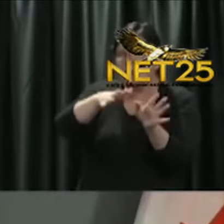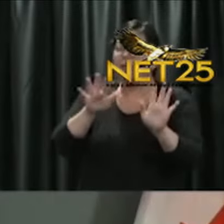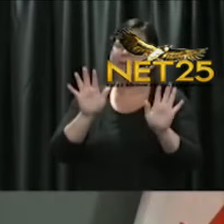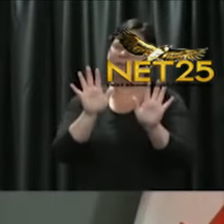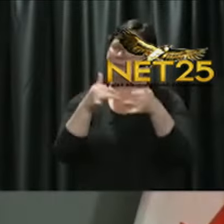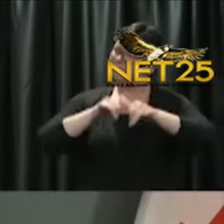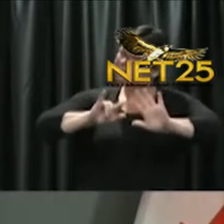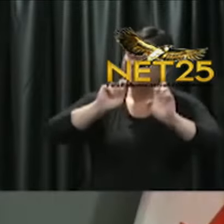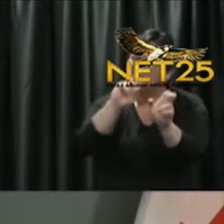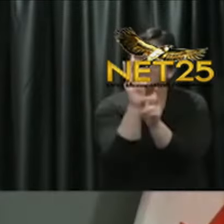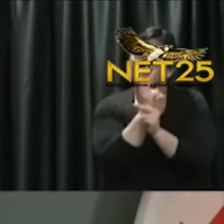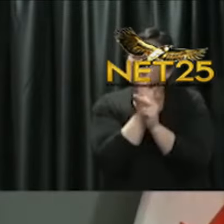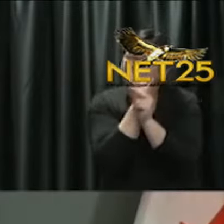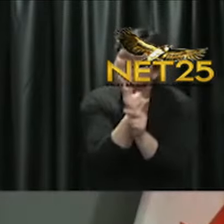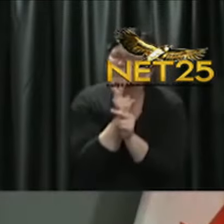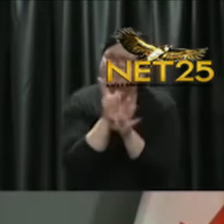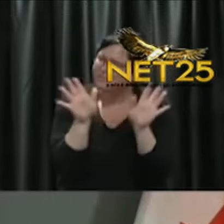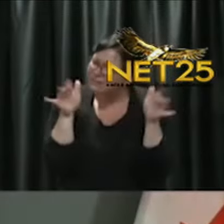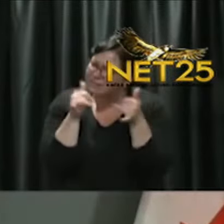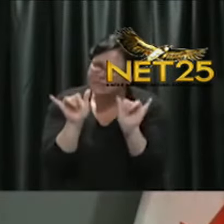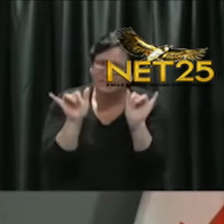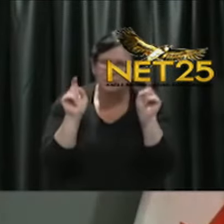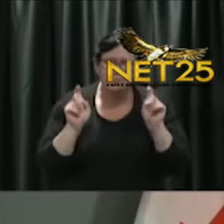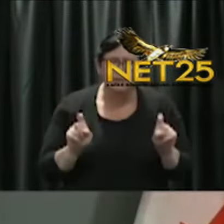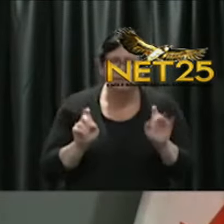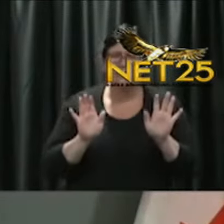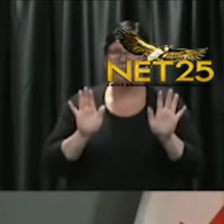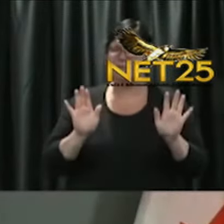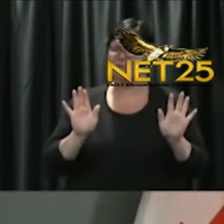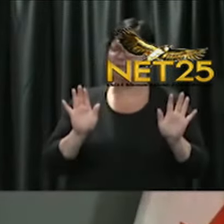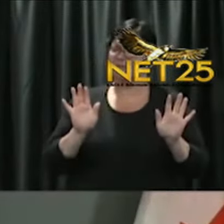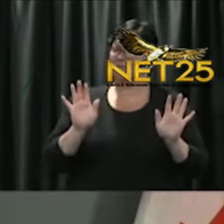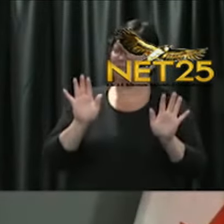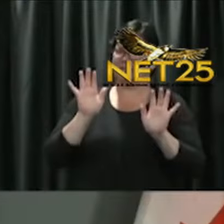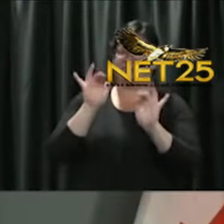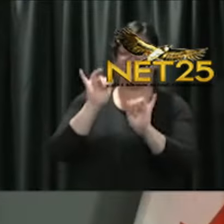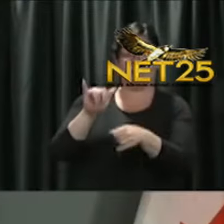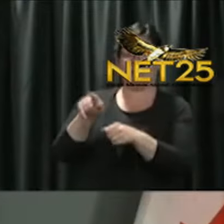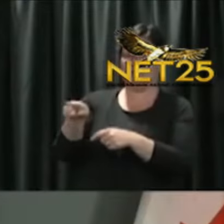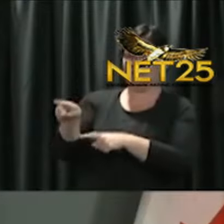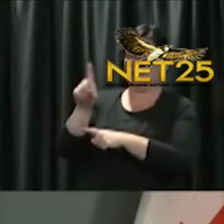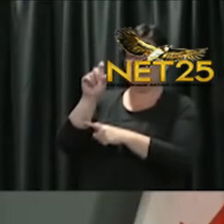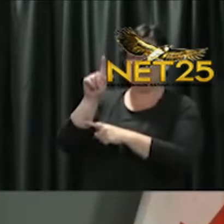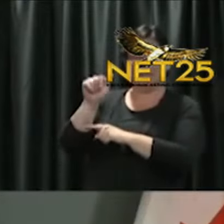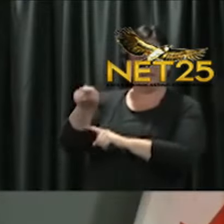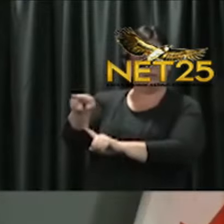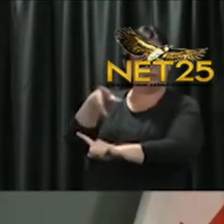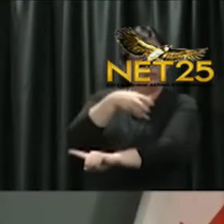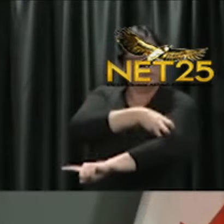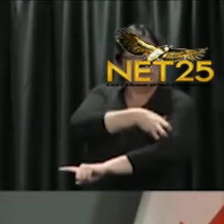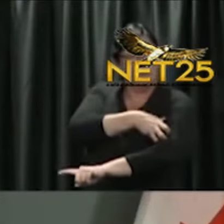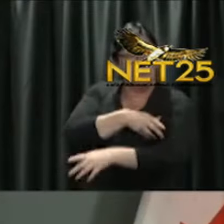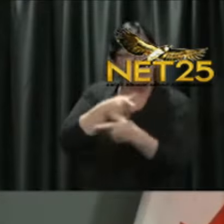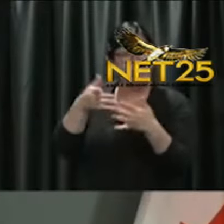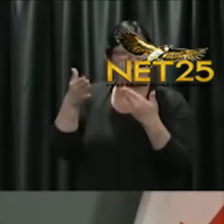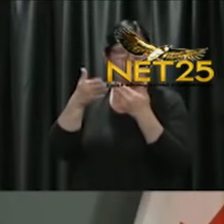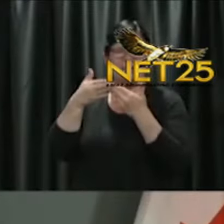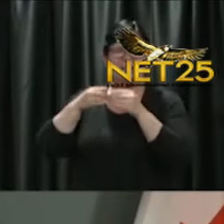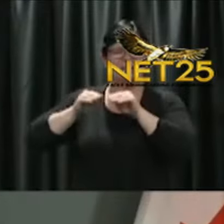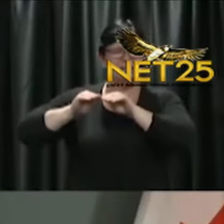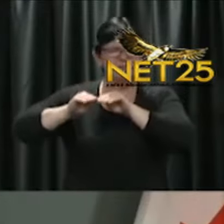The Delta variant is a force to be reckoned with. More transmissible, more